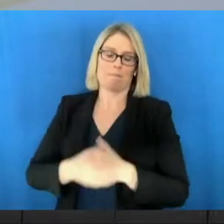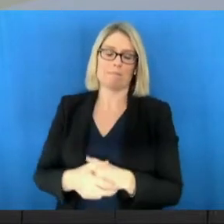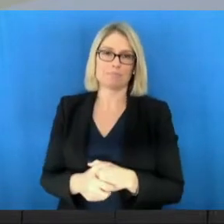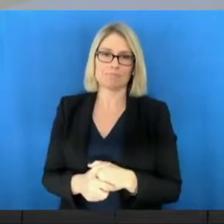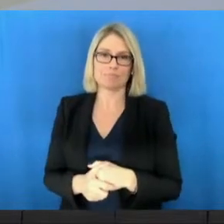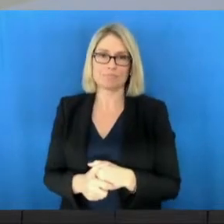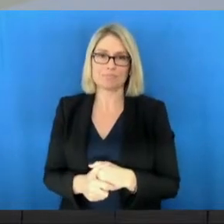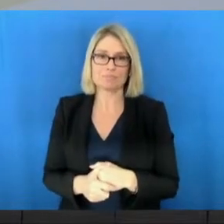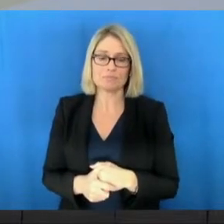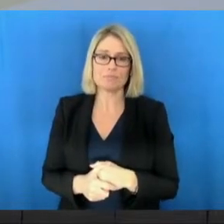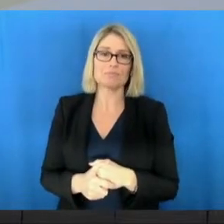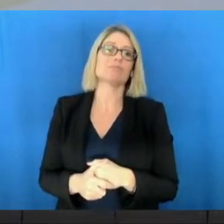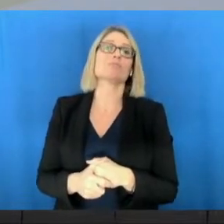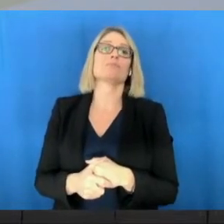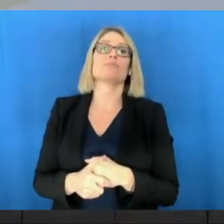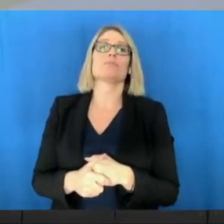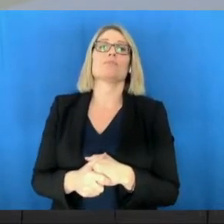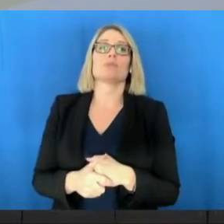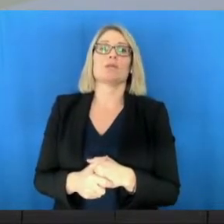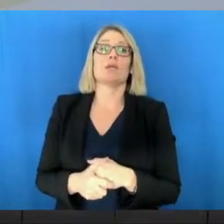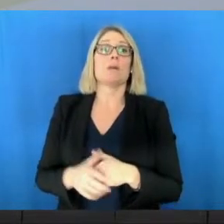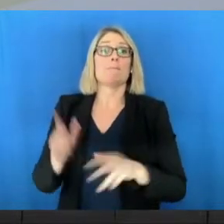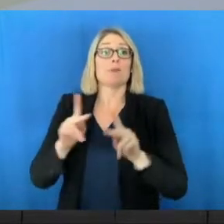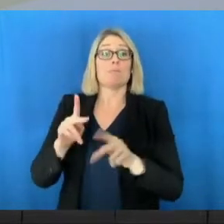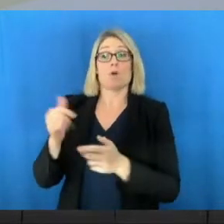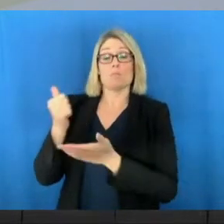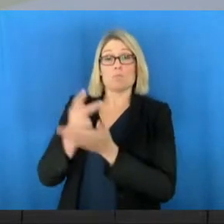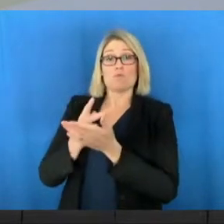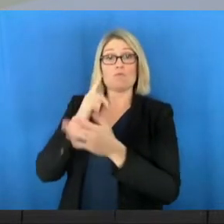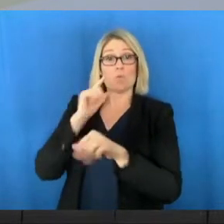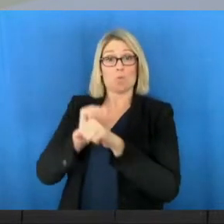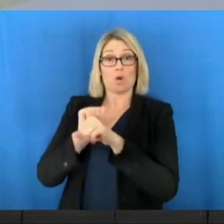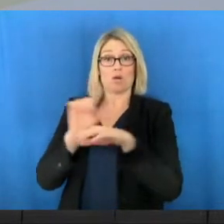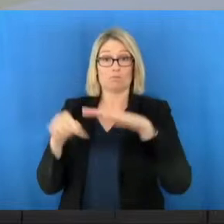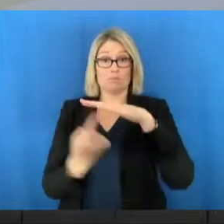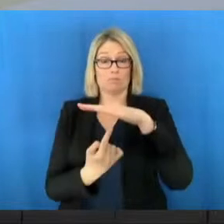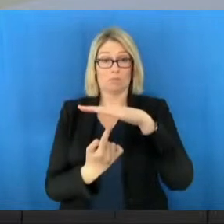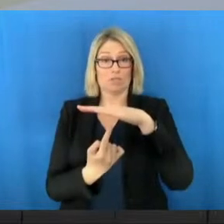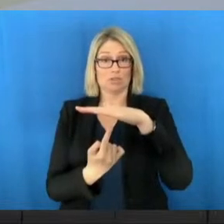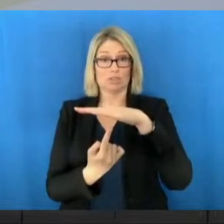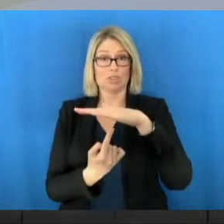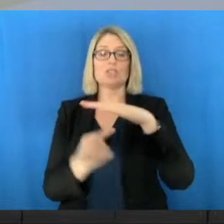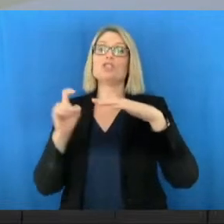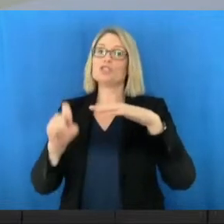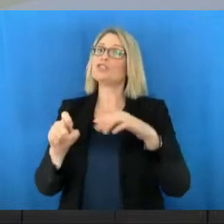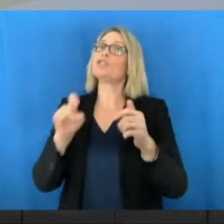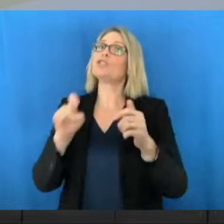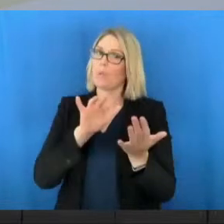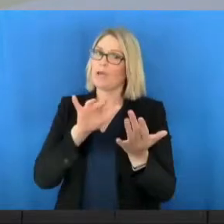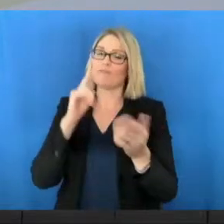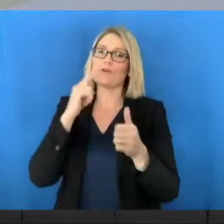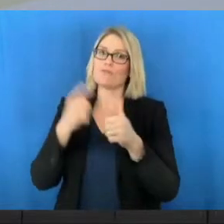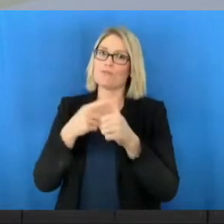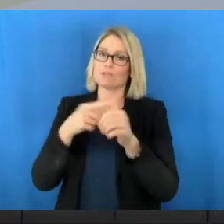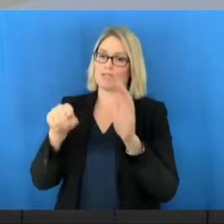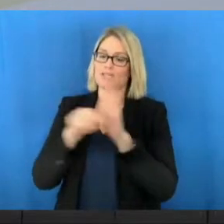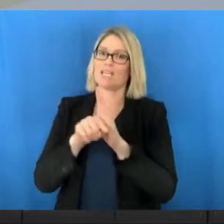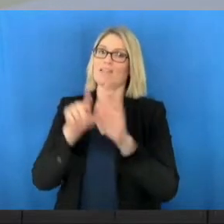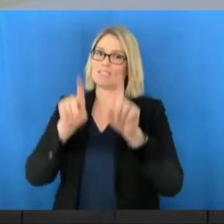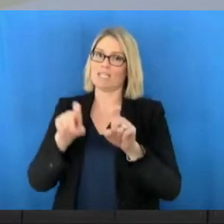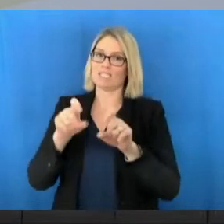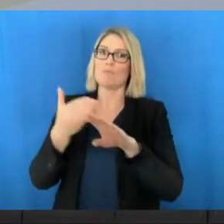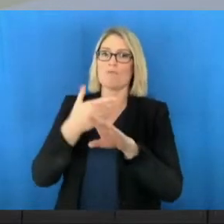Along the same line, individuals approved for work isolation, whenever possible, should wait for their first negative test result before going